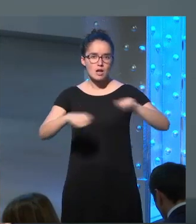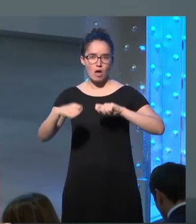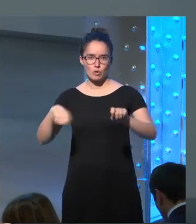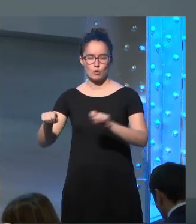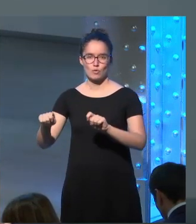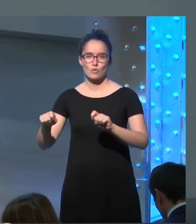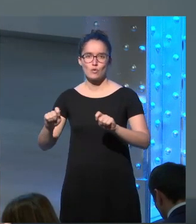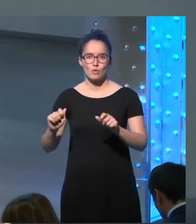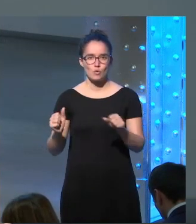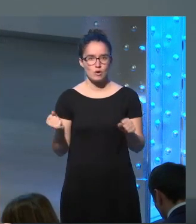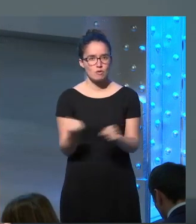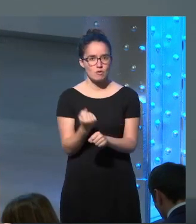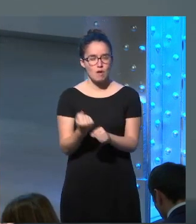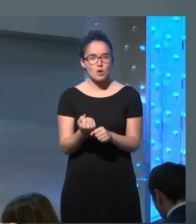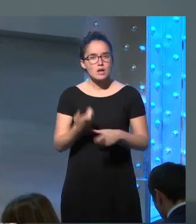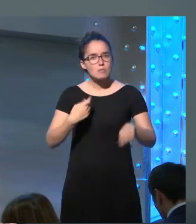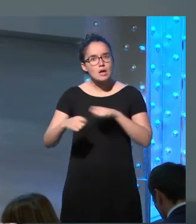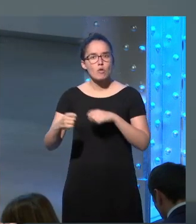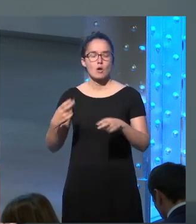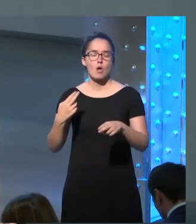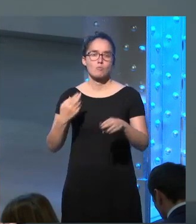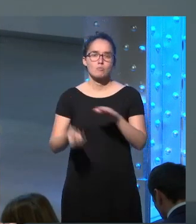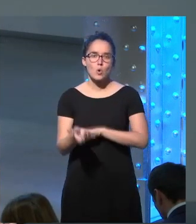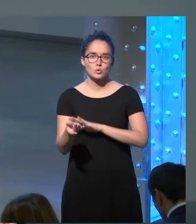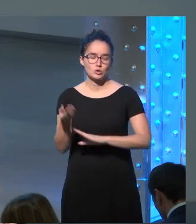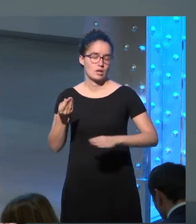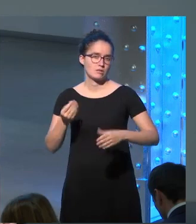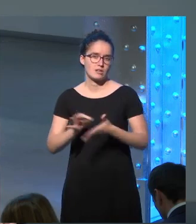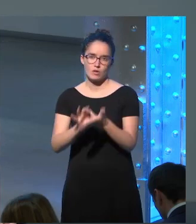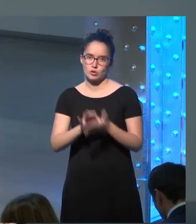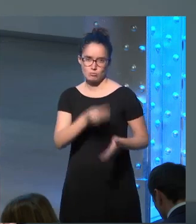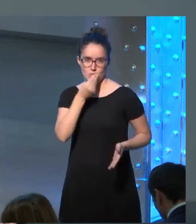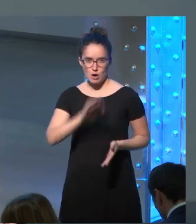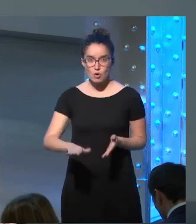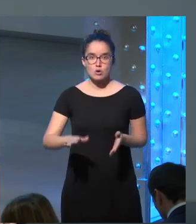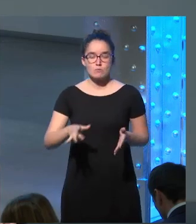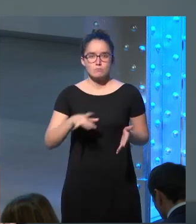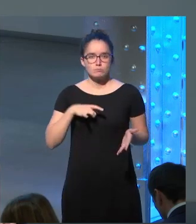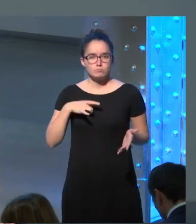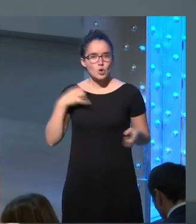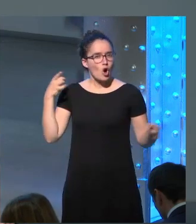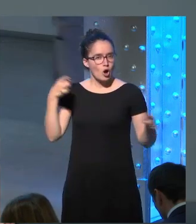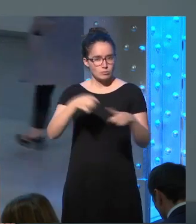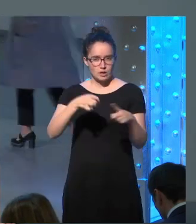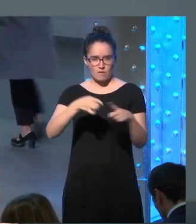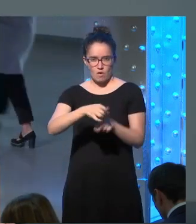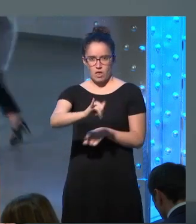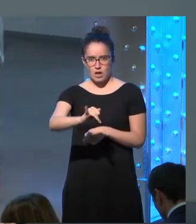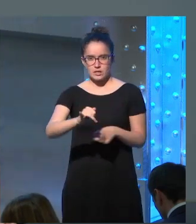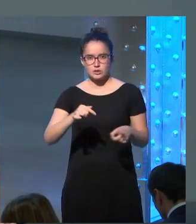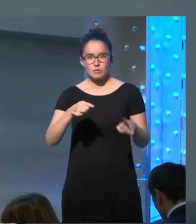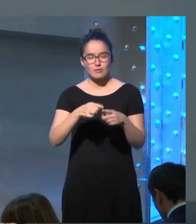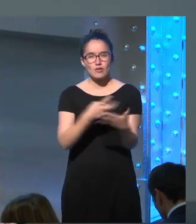necessary element to be able to face the future product and service market with a greater degree of solvency. We set